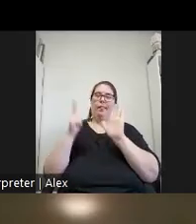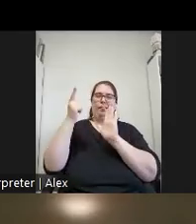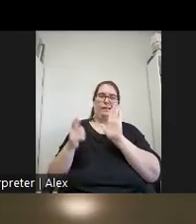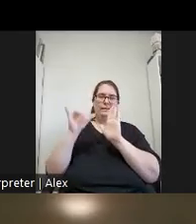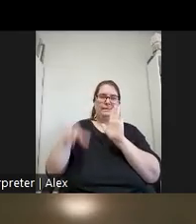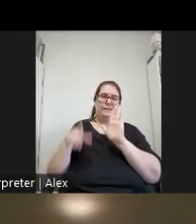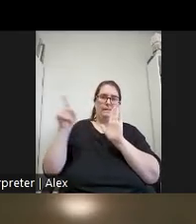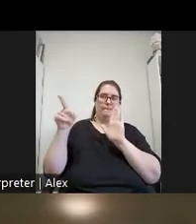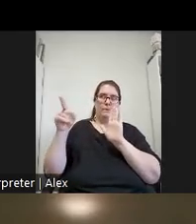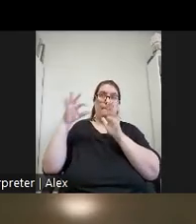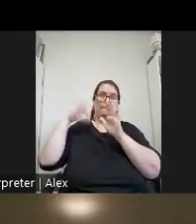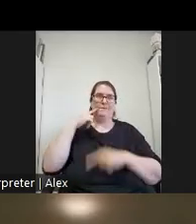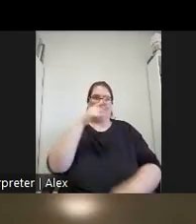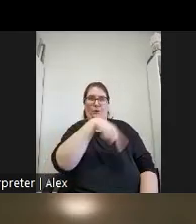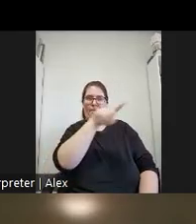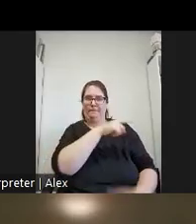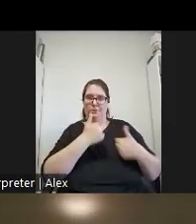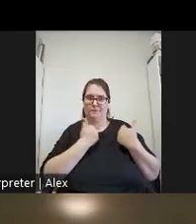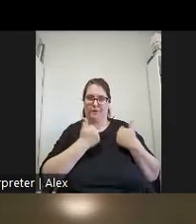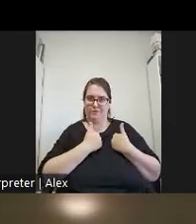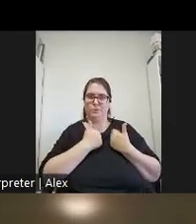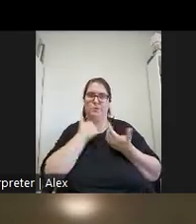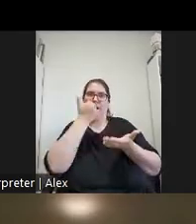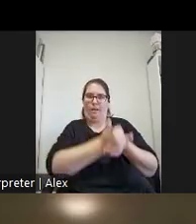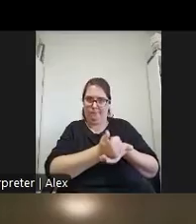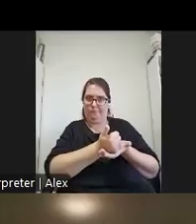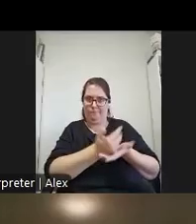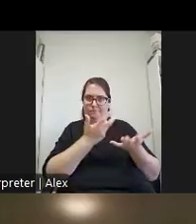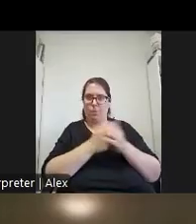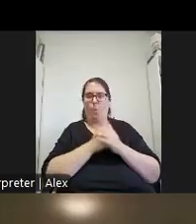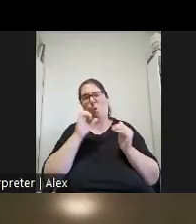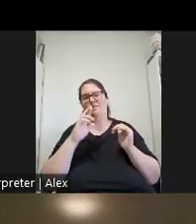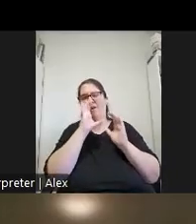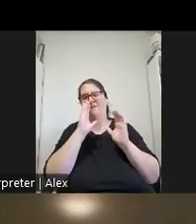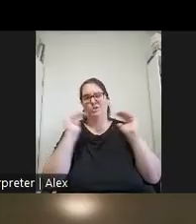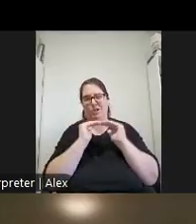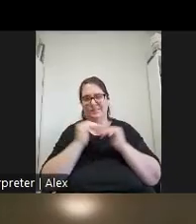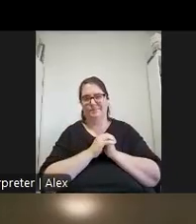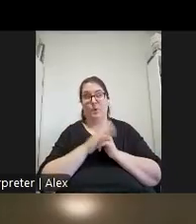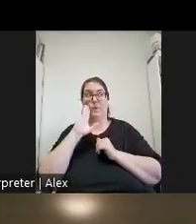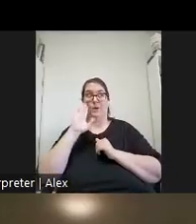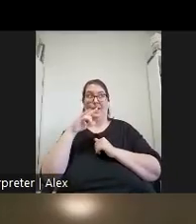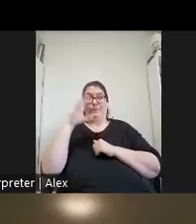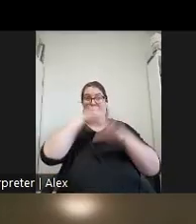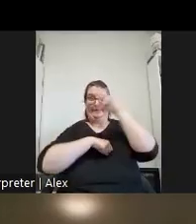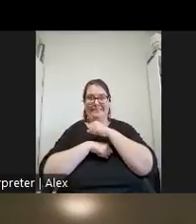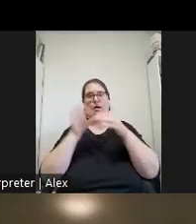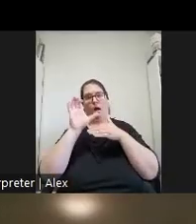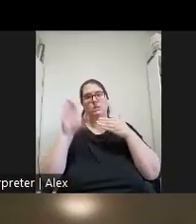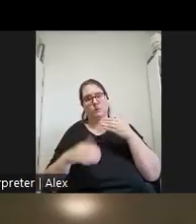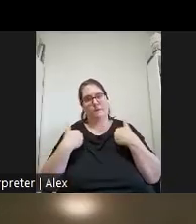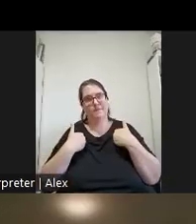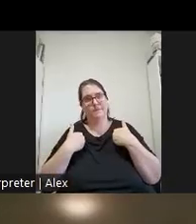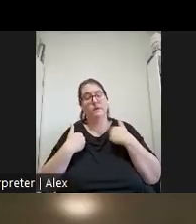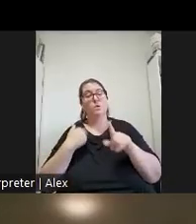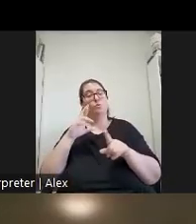ultimately benefit survivors who are seeking legal justice. We know that there can be consequences if we miss signs, but risk